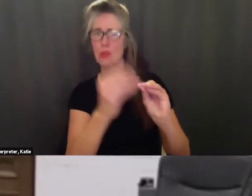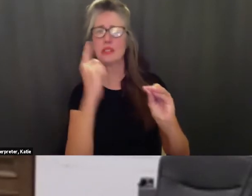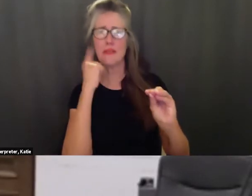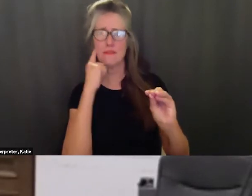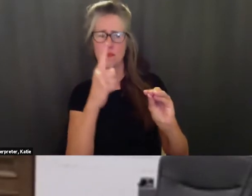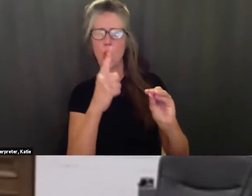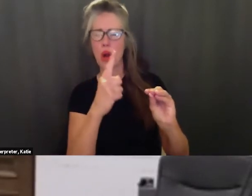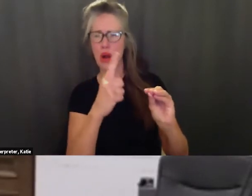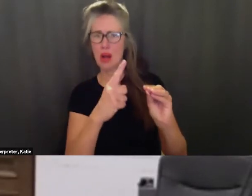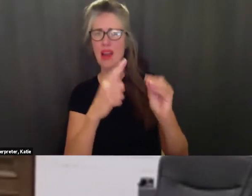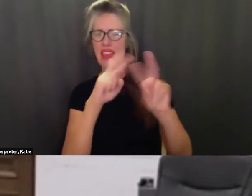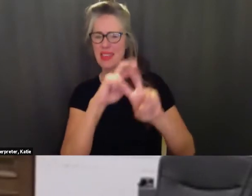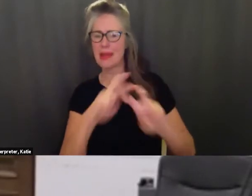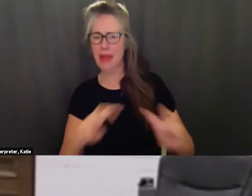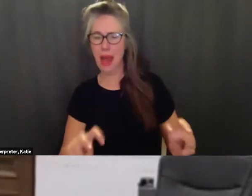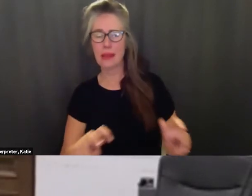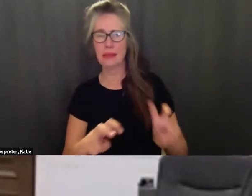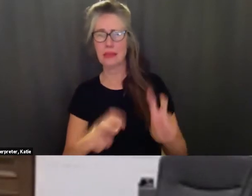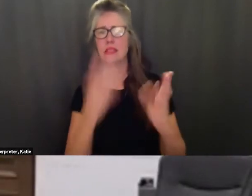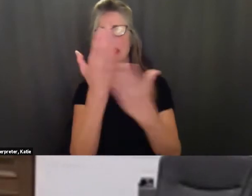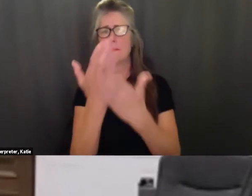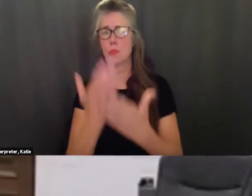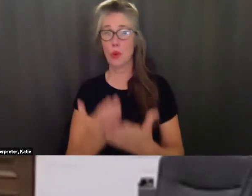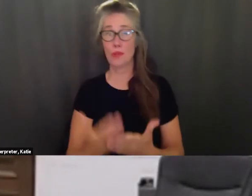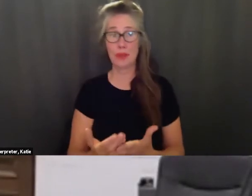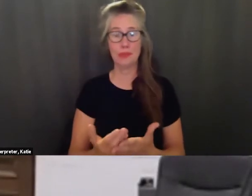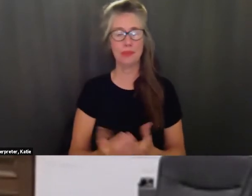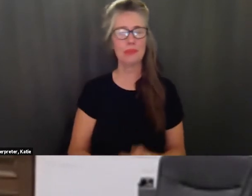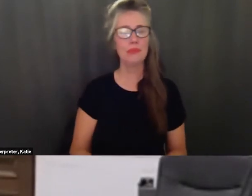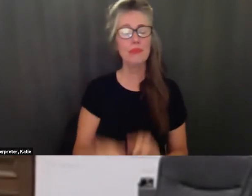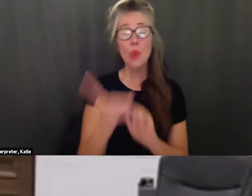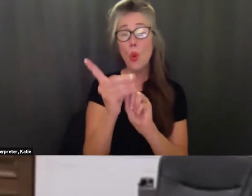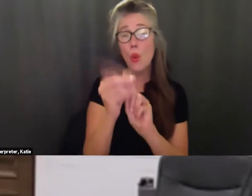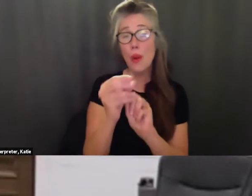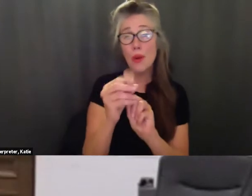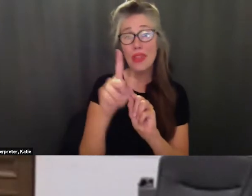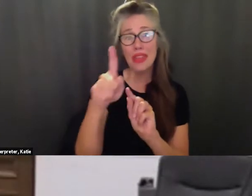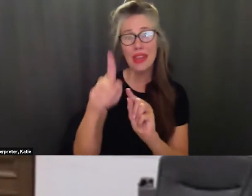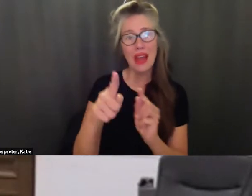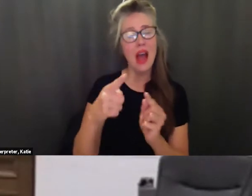One additional point I wanted to bring up, we did a last minute